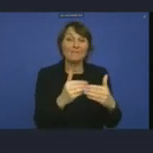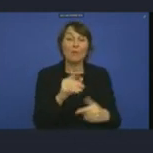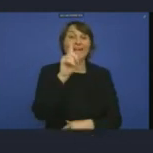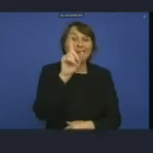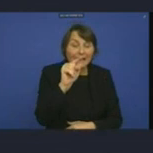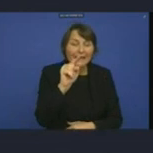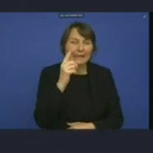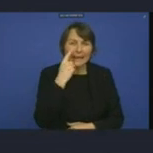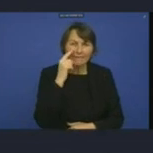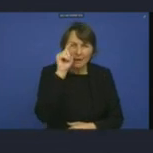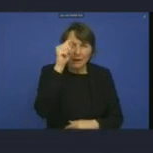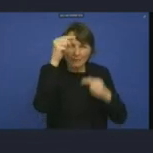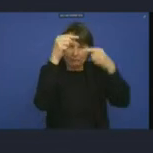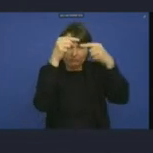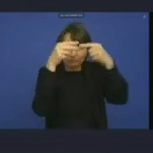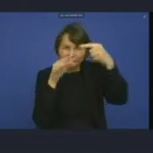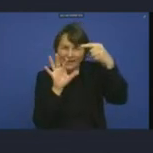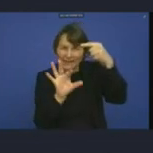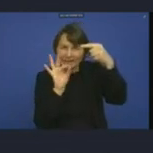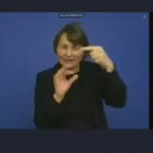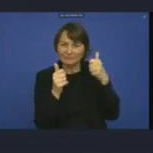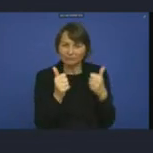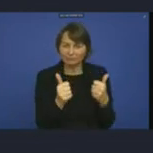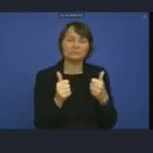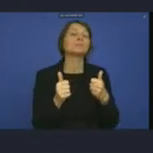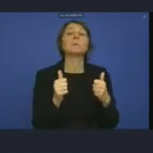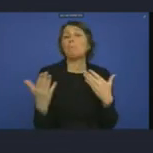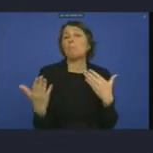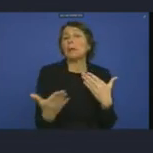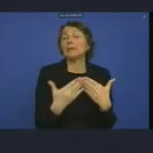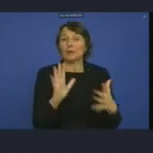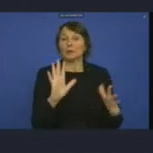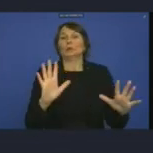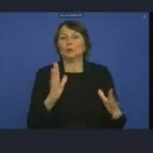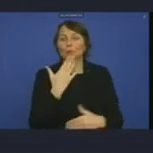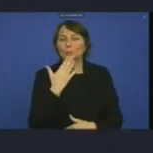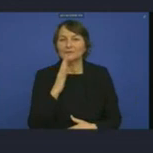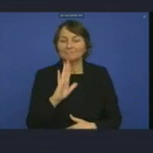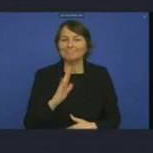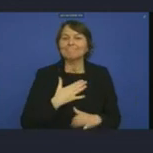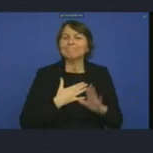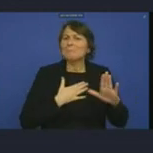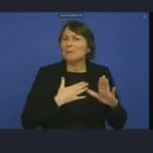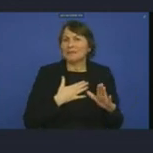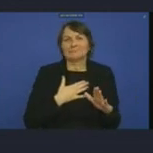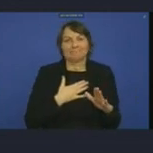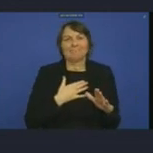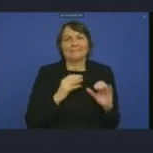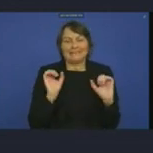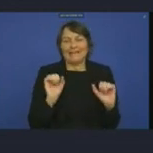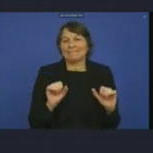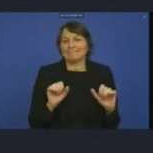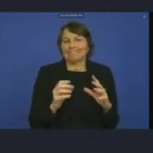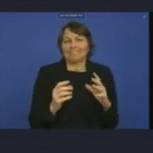easy mistake to make, but it's also an easy one enough, easy enough to avoid that type of mistake.